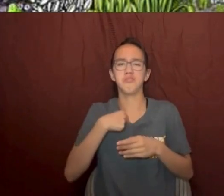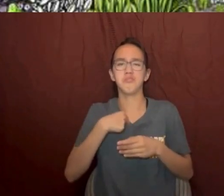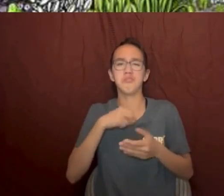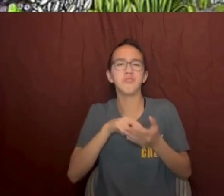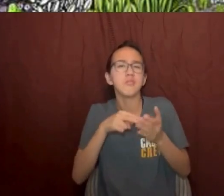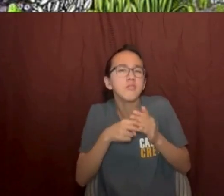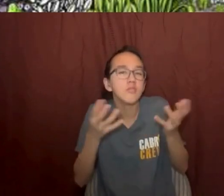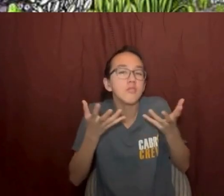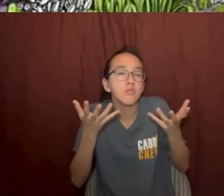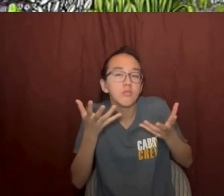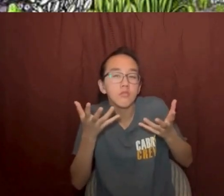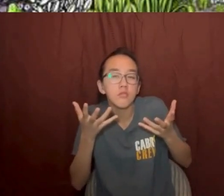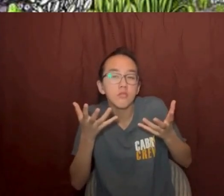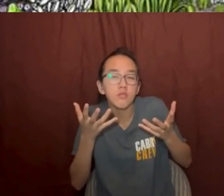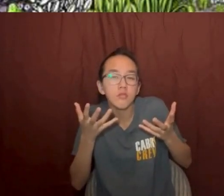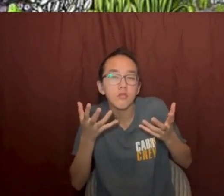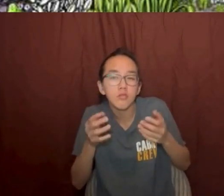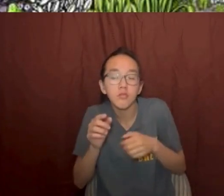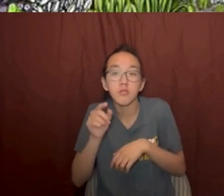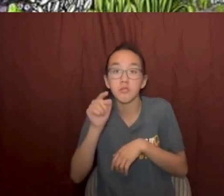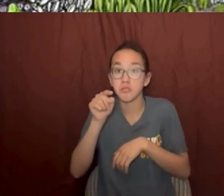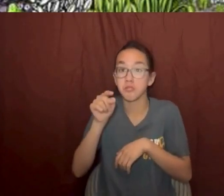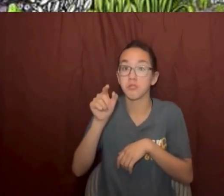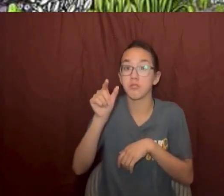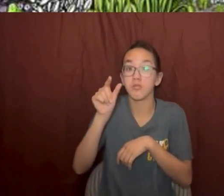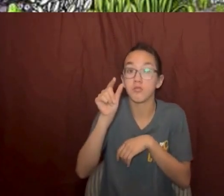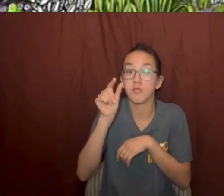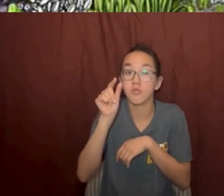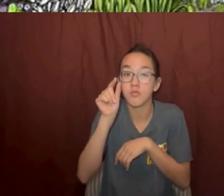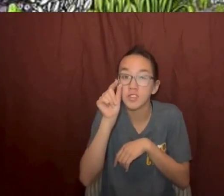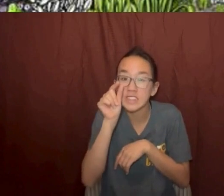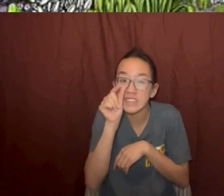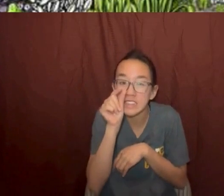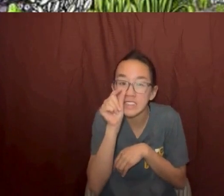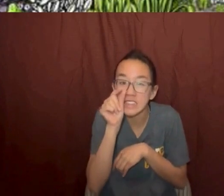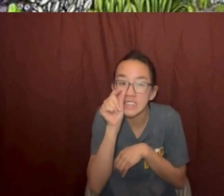Monsters Inside Me? What does that mean?